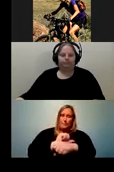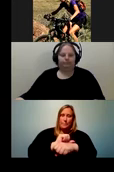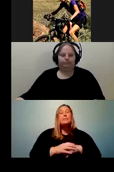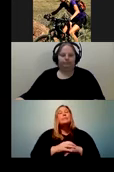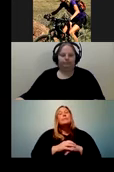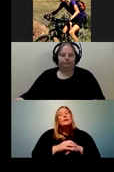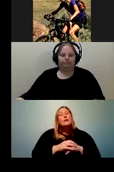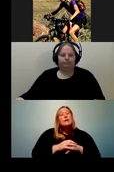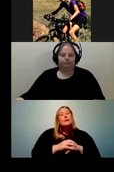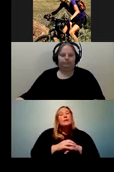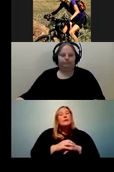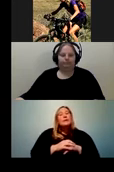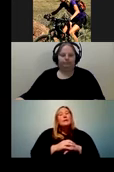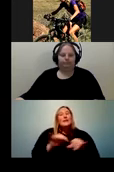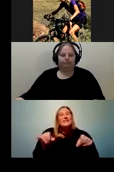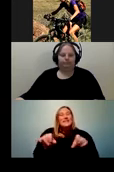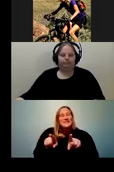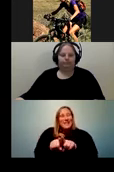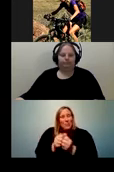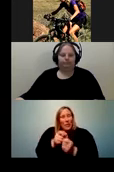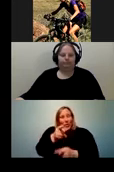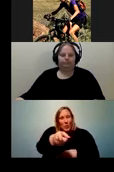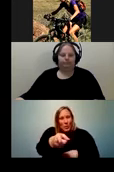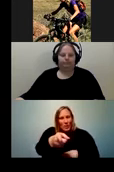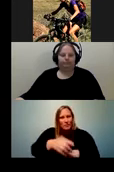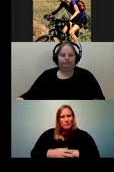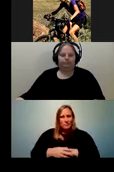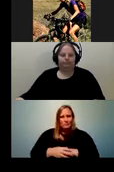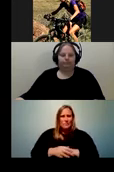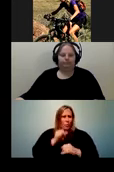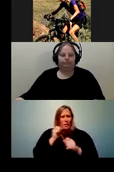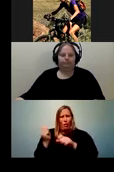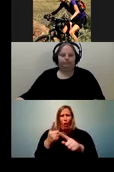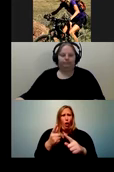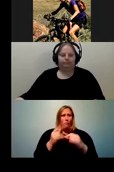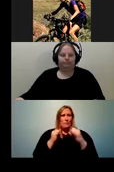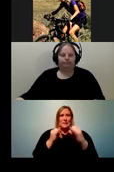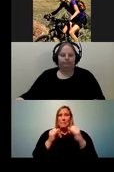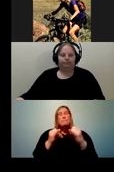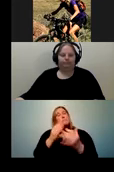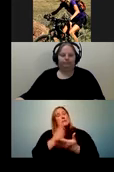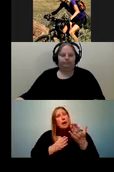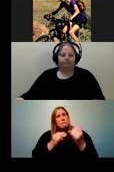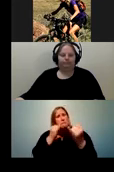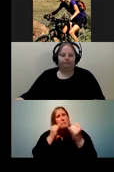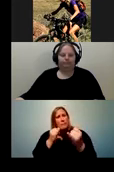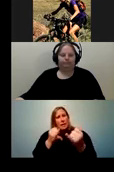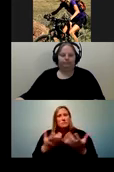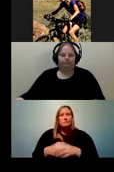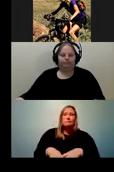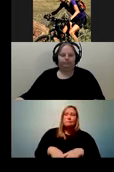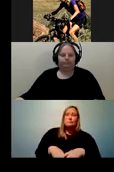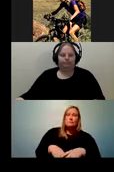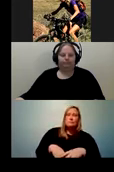And so do you. And there's no way we're all exactly alike. We do have some things in common. We all believe in the civil rights of people